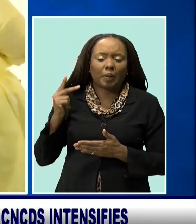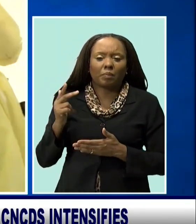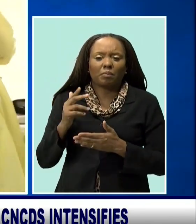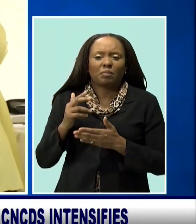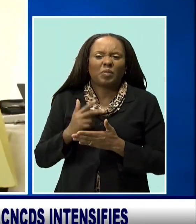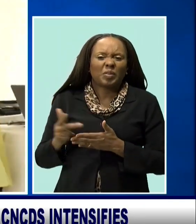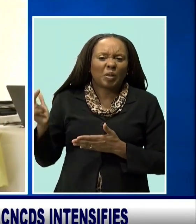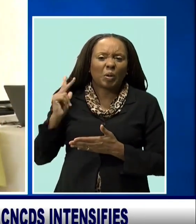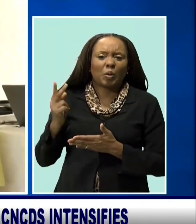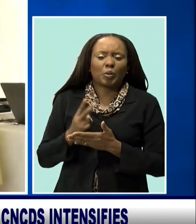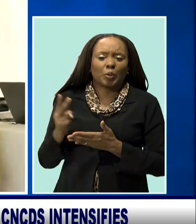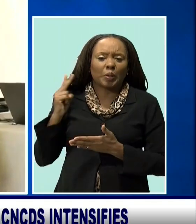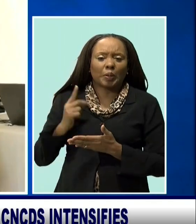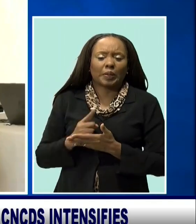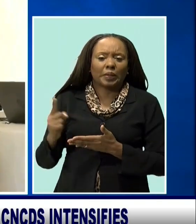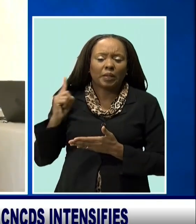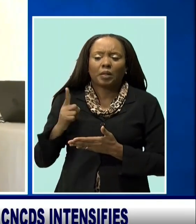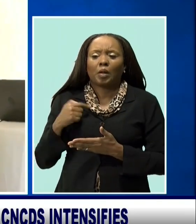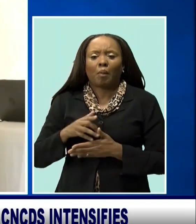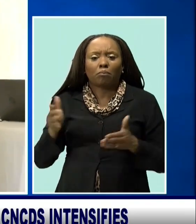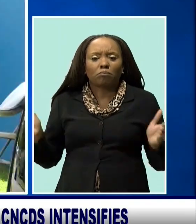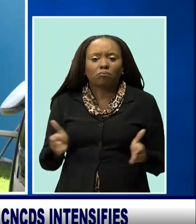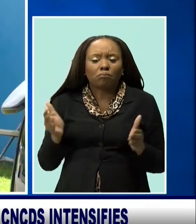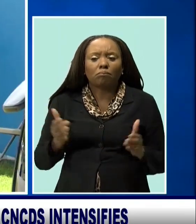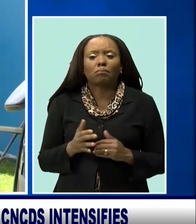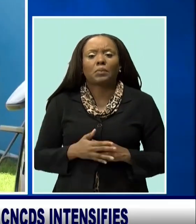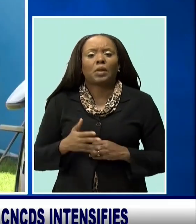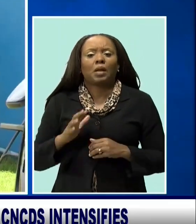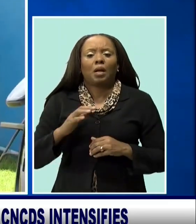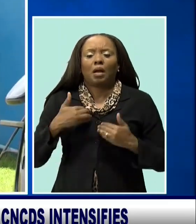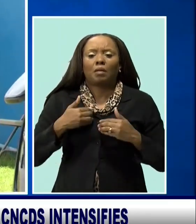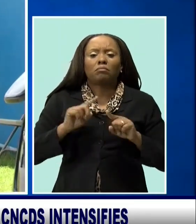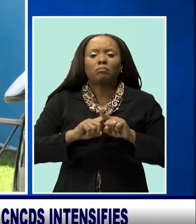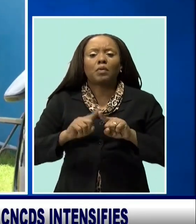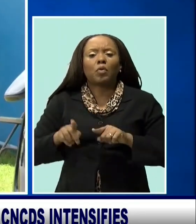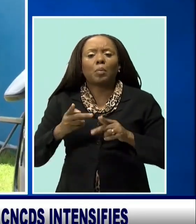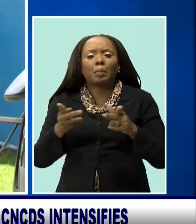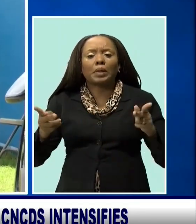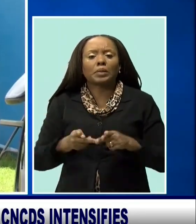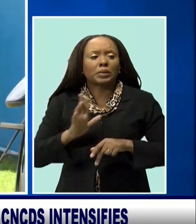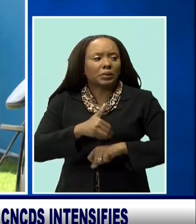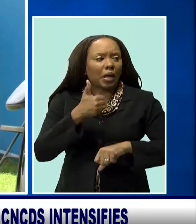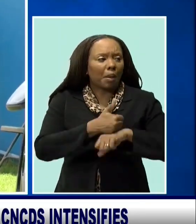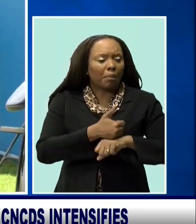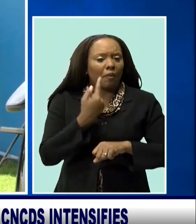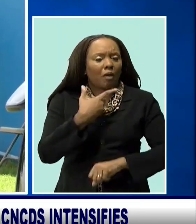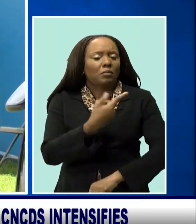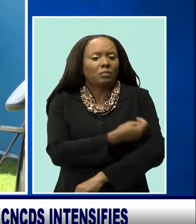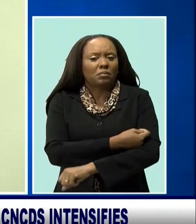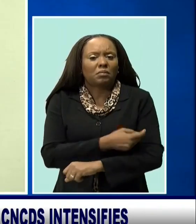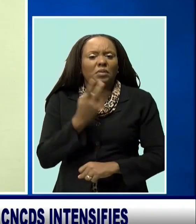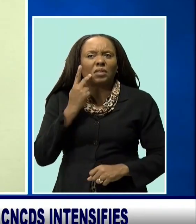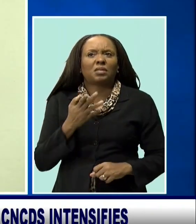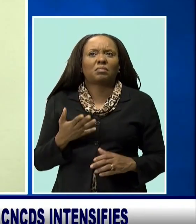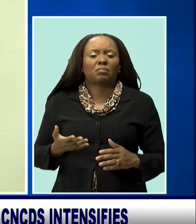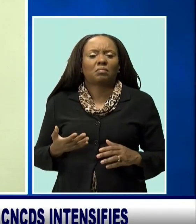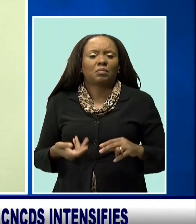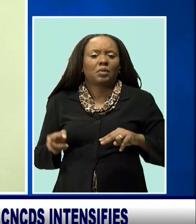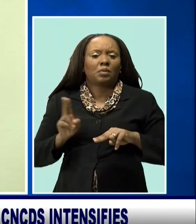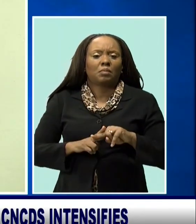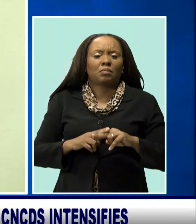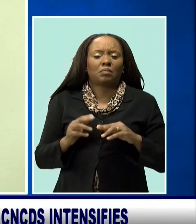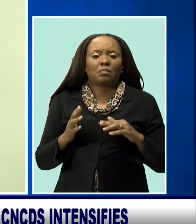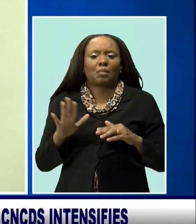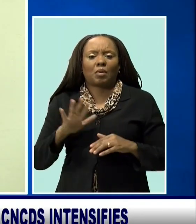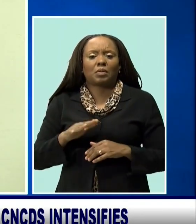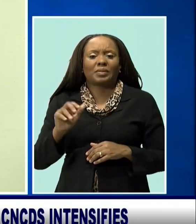the communities, putting extra sites all over the island. And we've seen an increase up to 10,600 and then